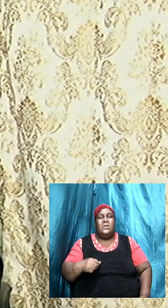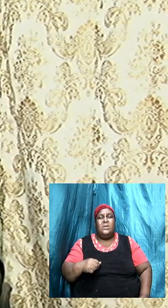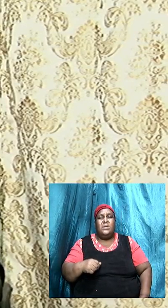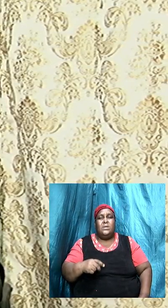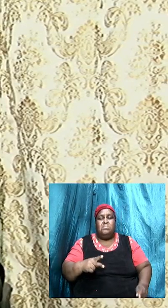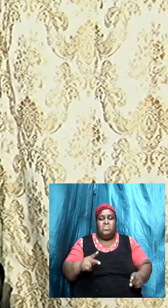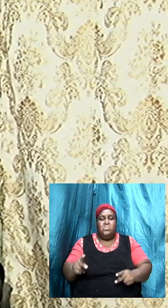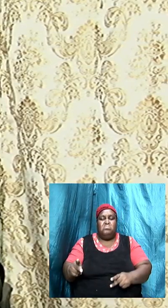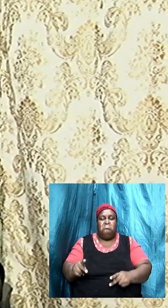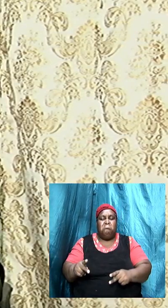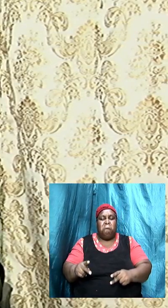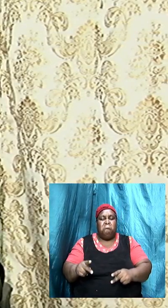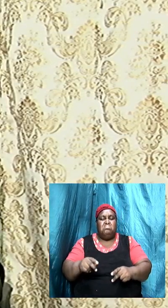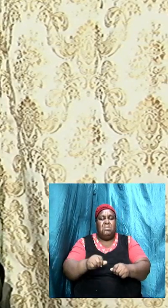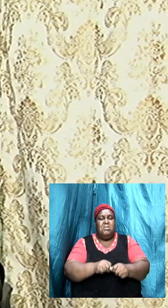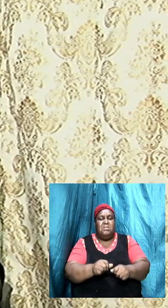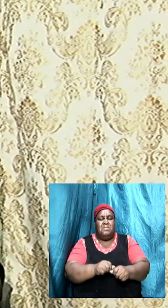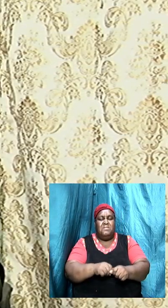in you?